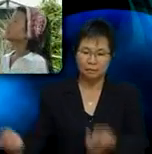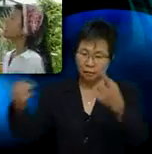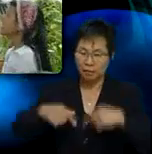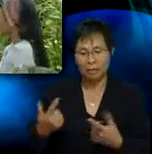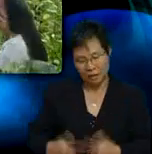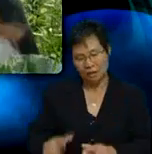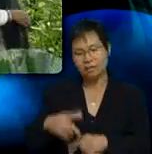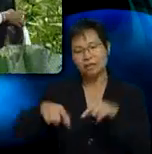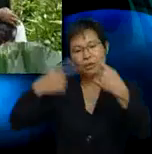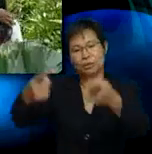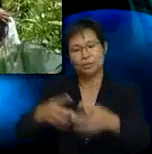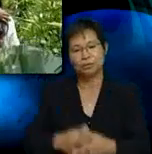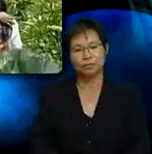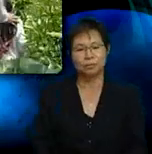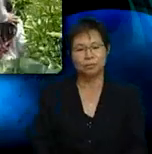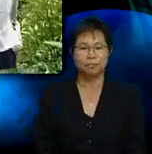Let's go.